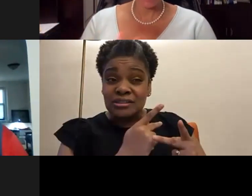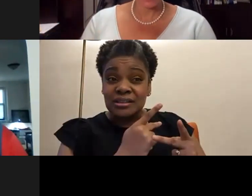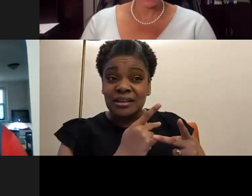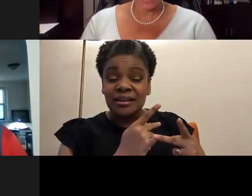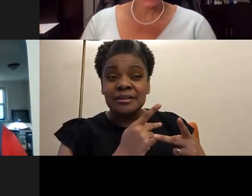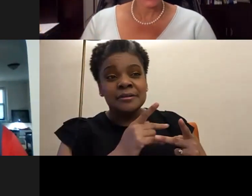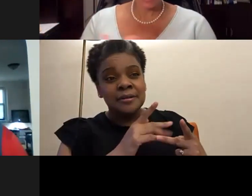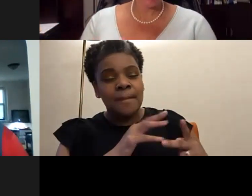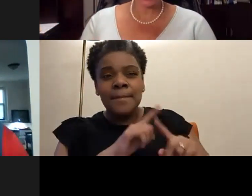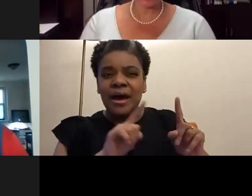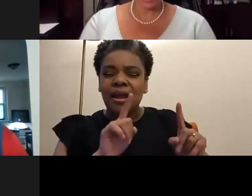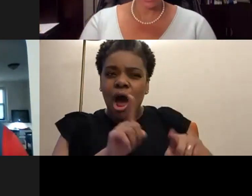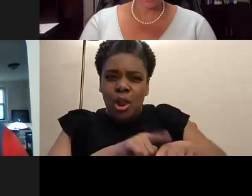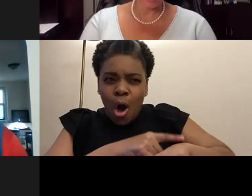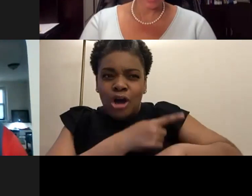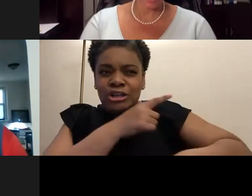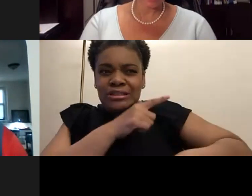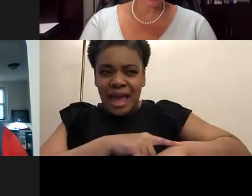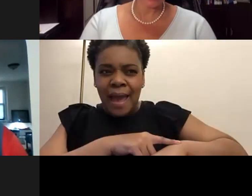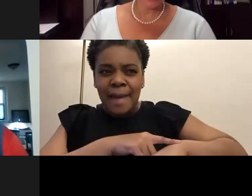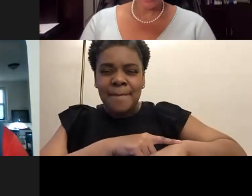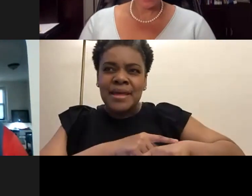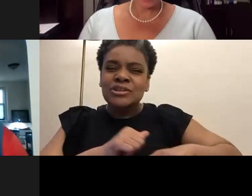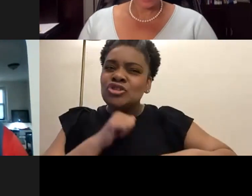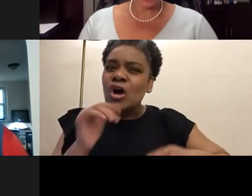time, I wouldn't panic. I would just reach out to your primary care doctor.